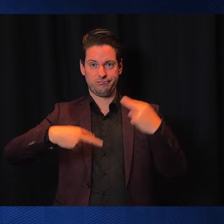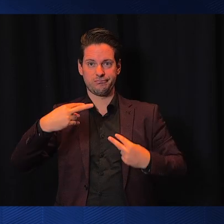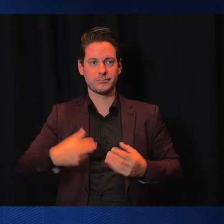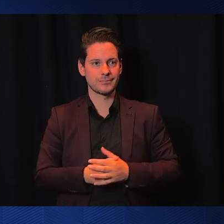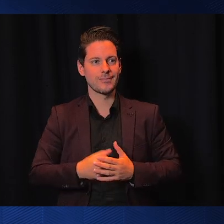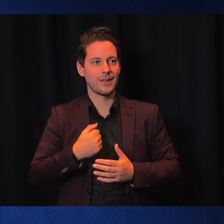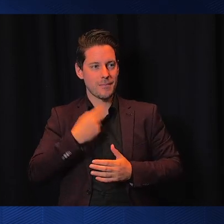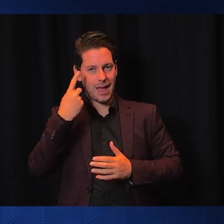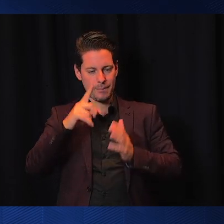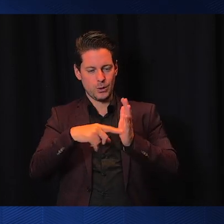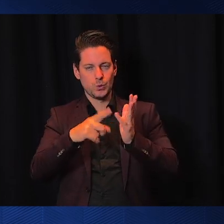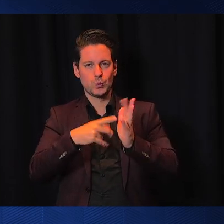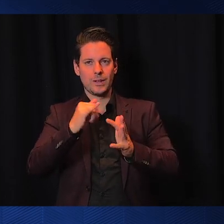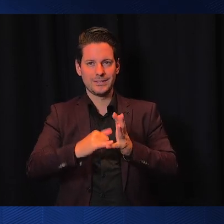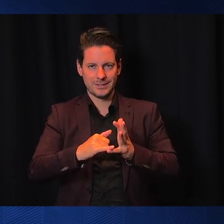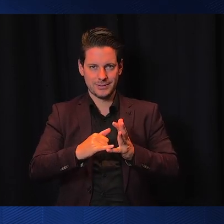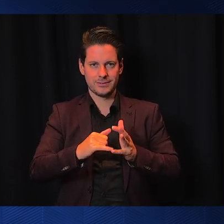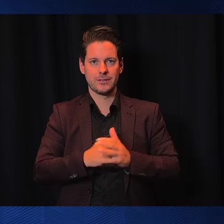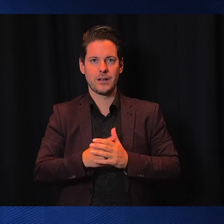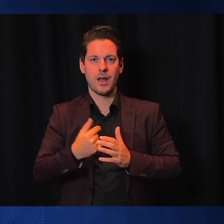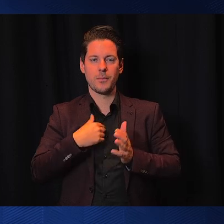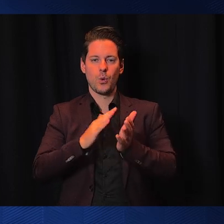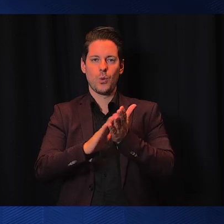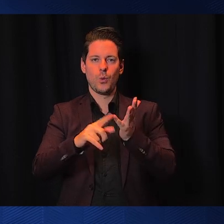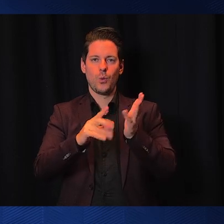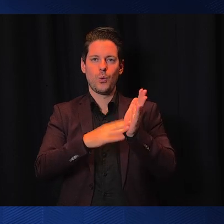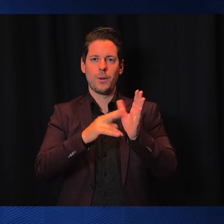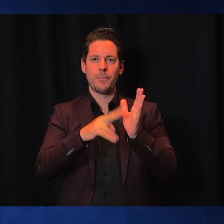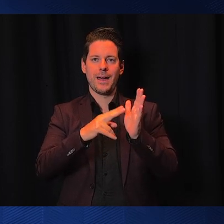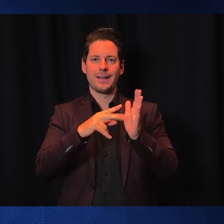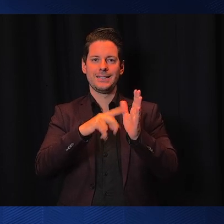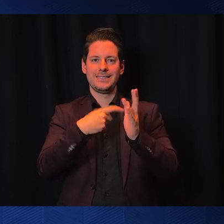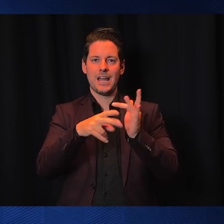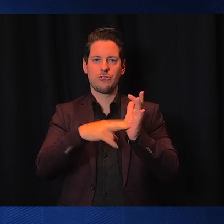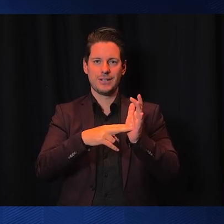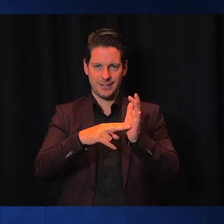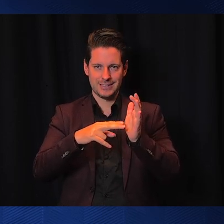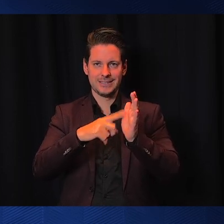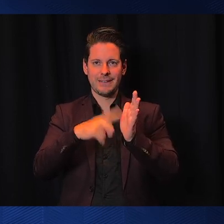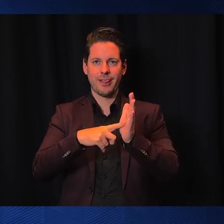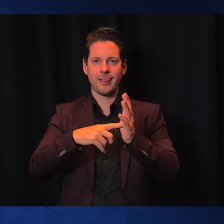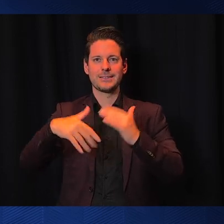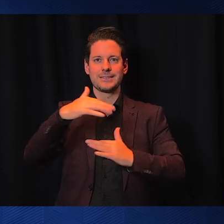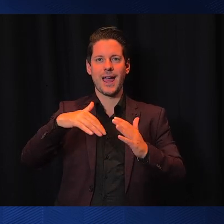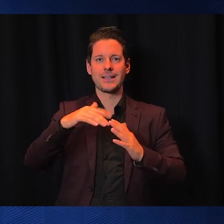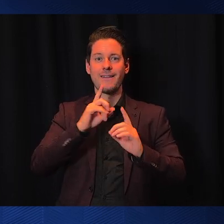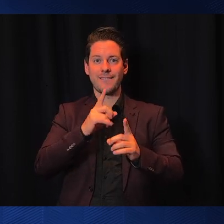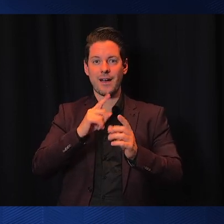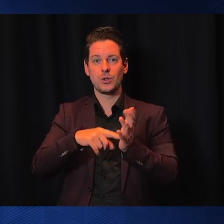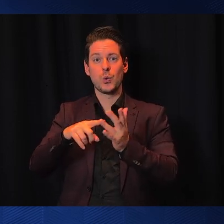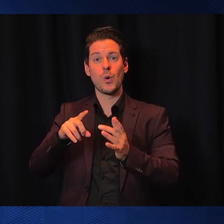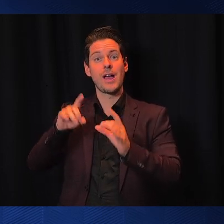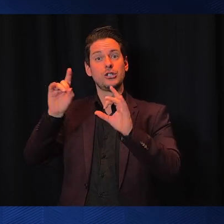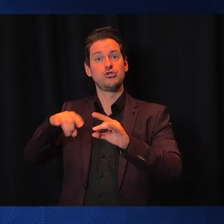Jules Frost, and I'm the Humanitarian Civil Society Advisor into the Australian Civil